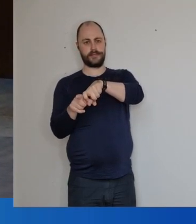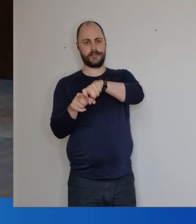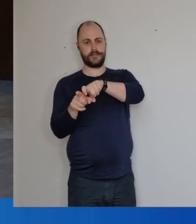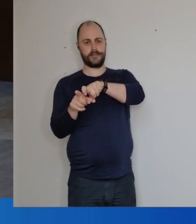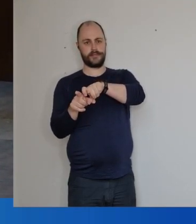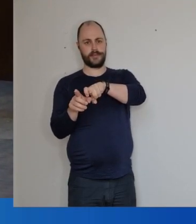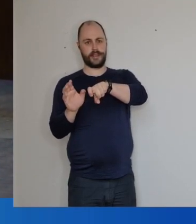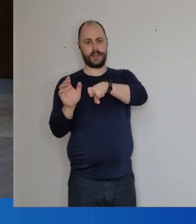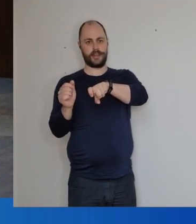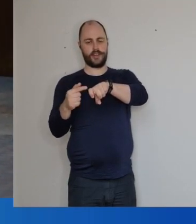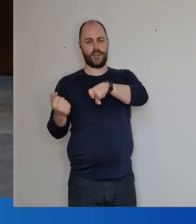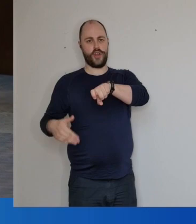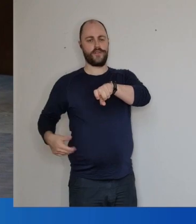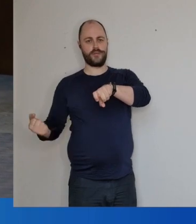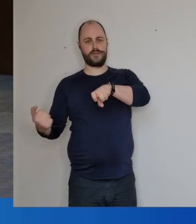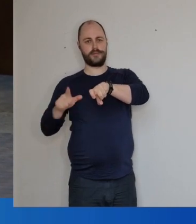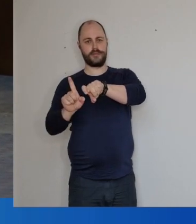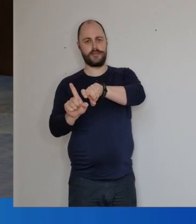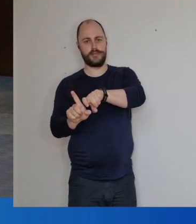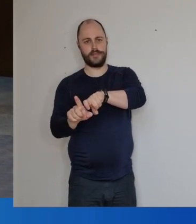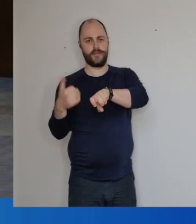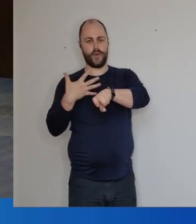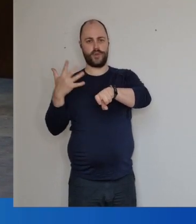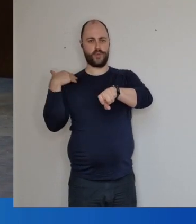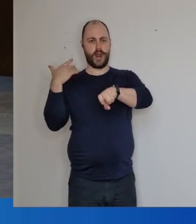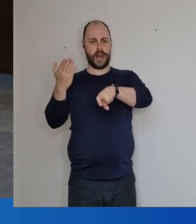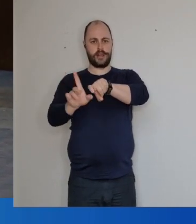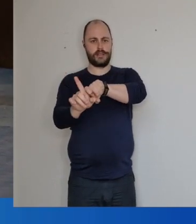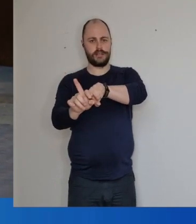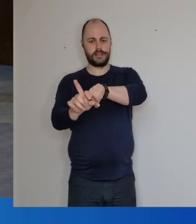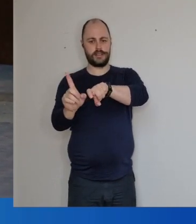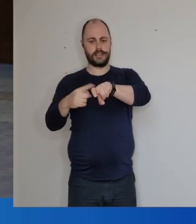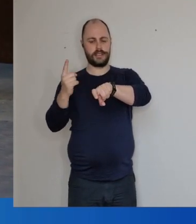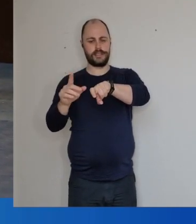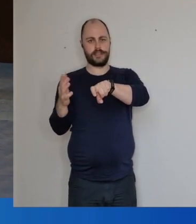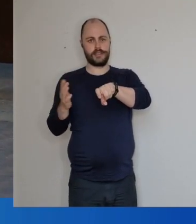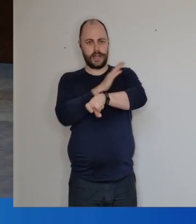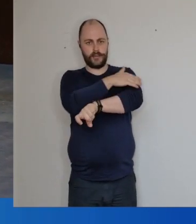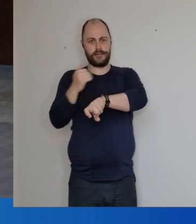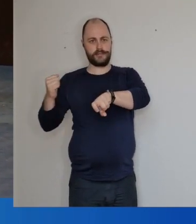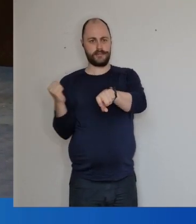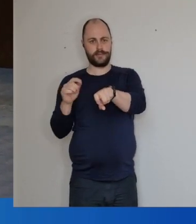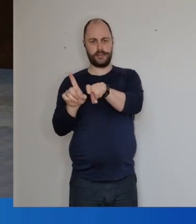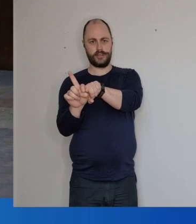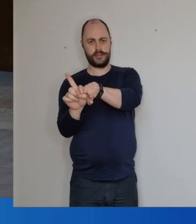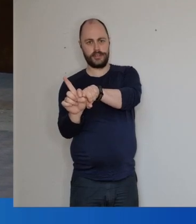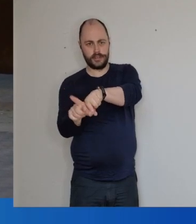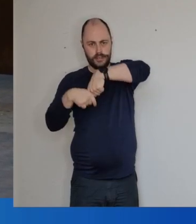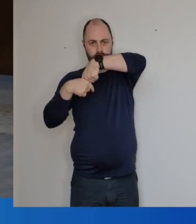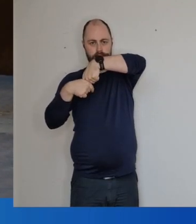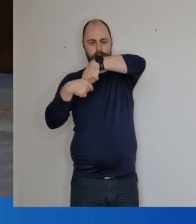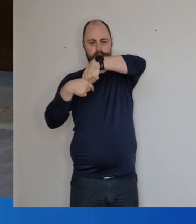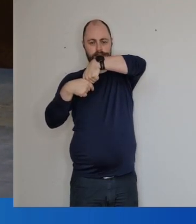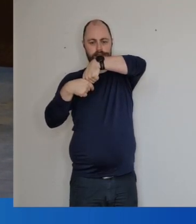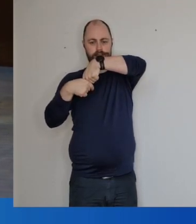the side that we're bent, you're going to throw your hips out to the side and up towards where your shoulders should be. Again, elbows tight to the body. I use this